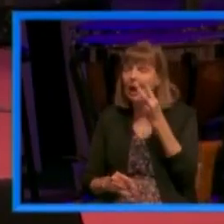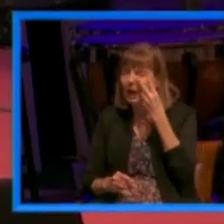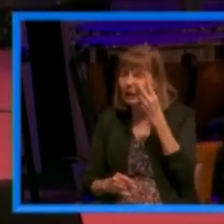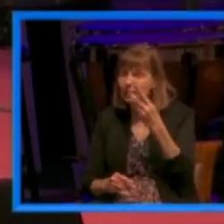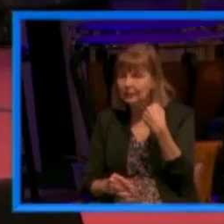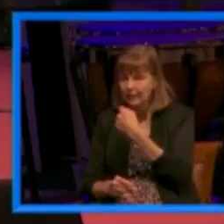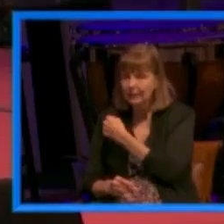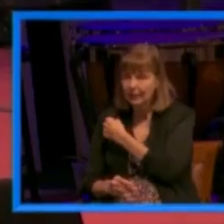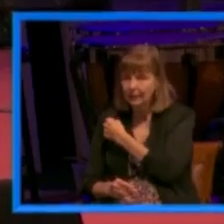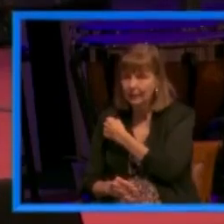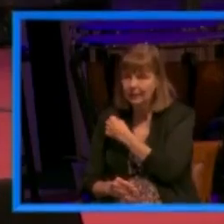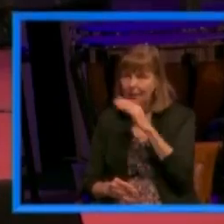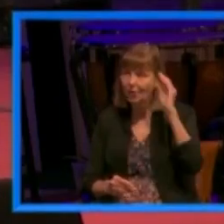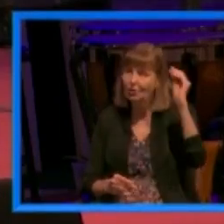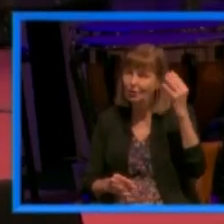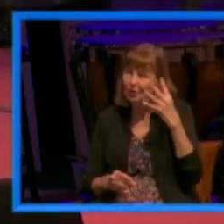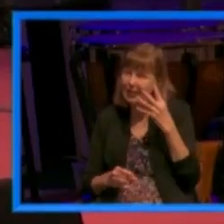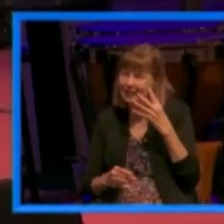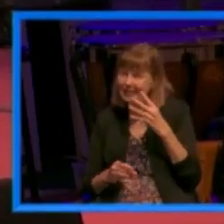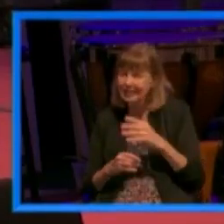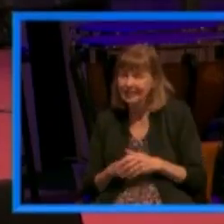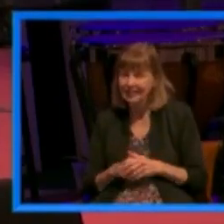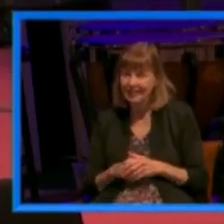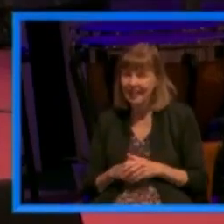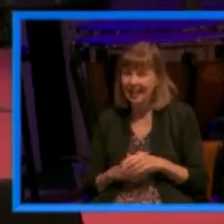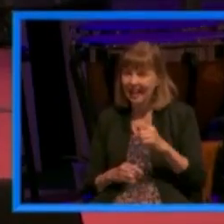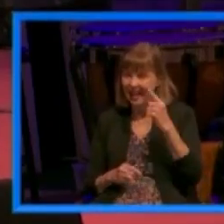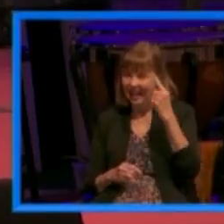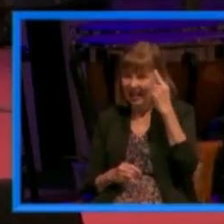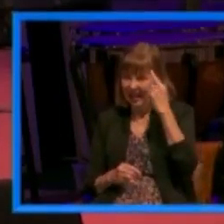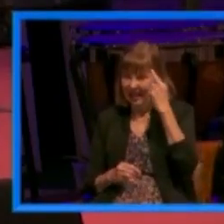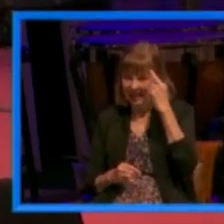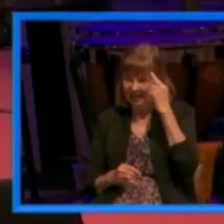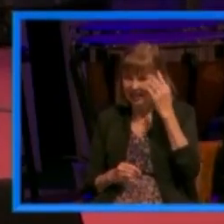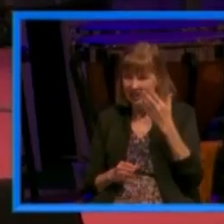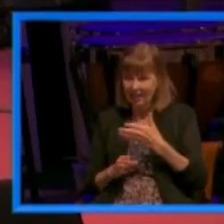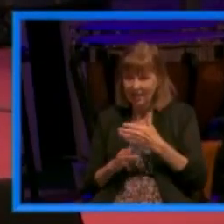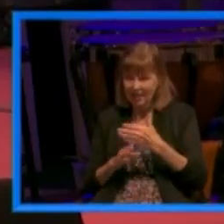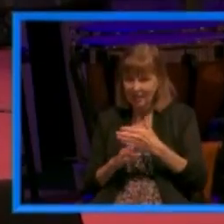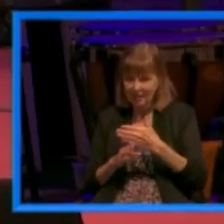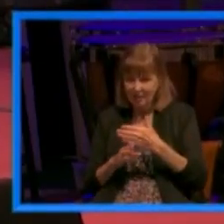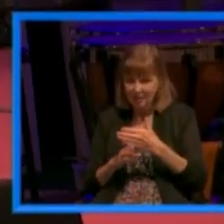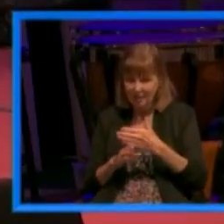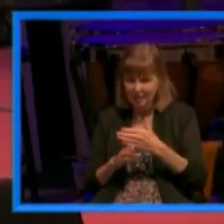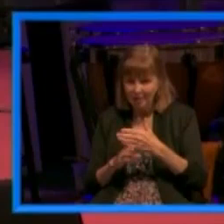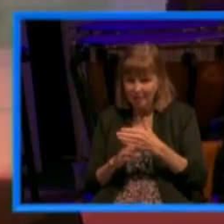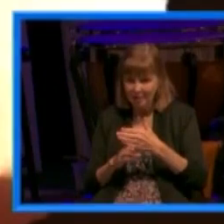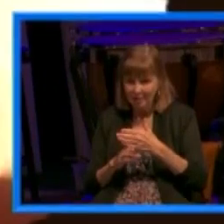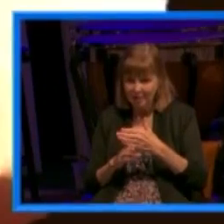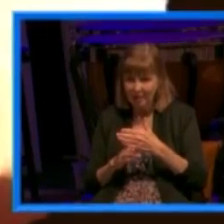is grace here. And so I think that the fourth and final step of battling sin is remembering the grace of God.